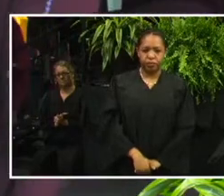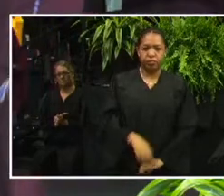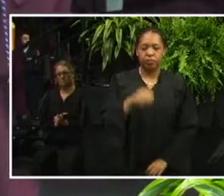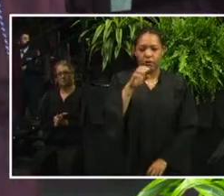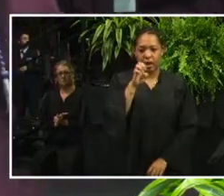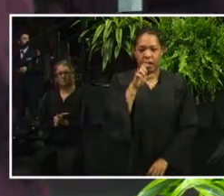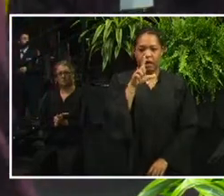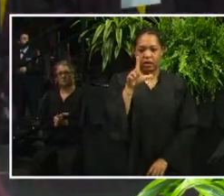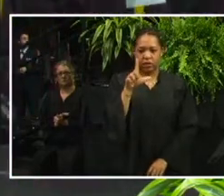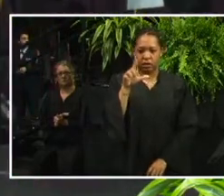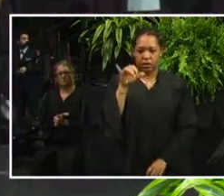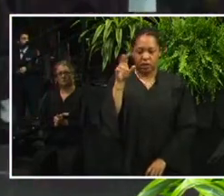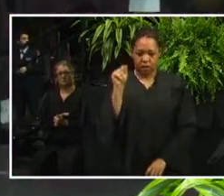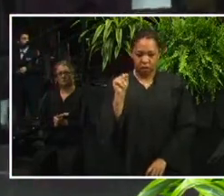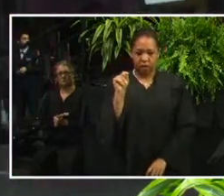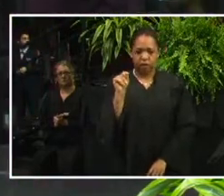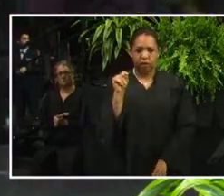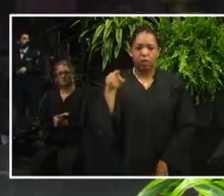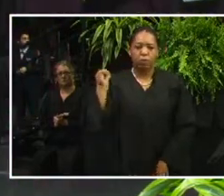Elliot Elizabeth Price.